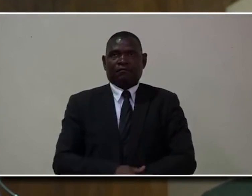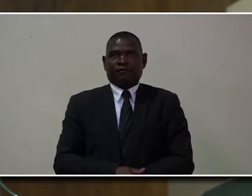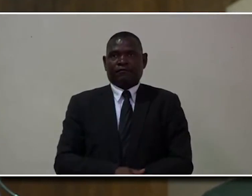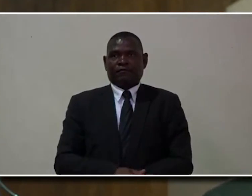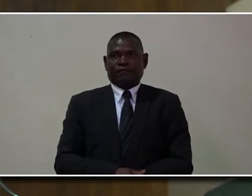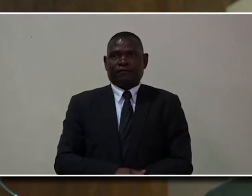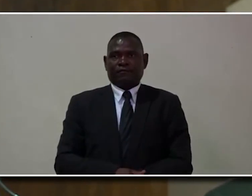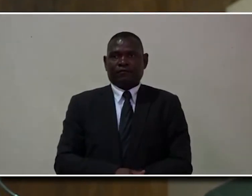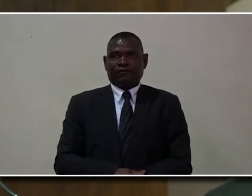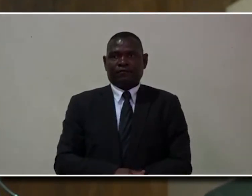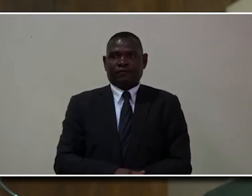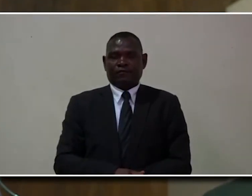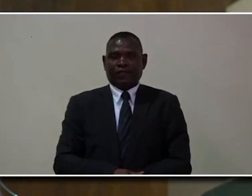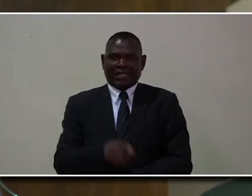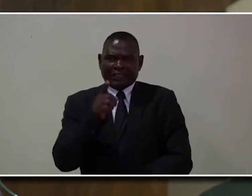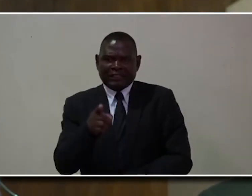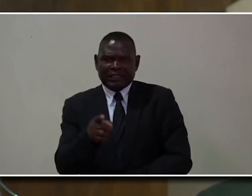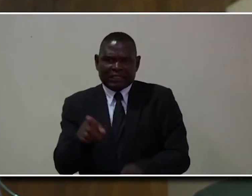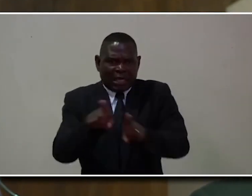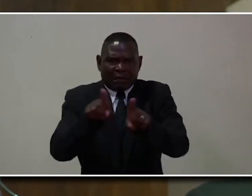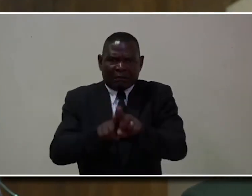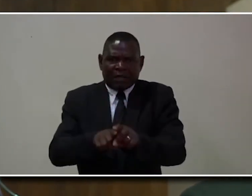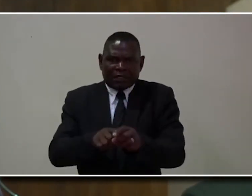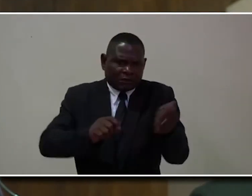be rendered by violin and organ.